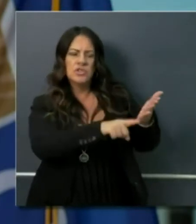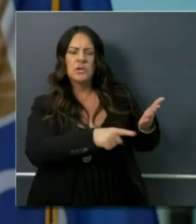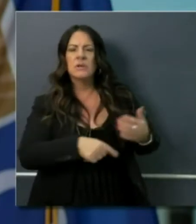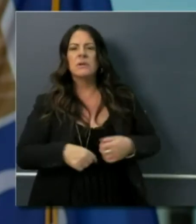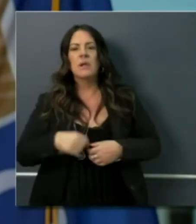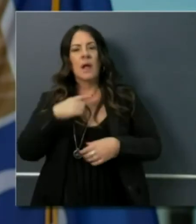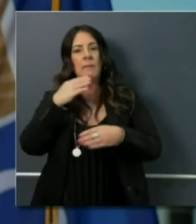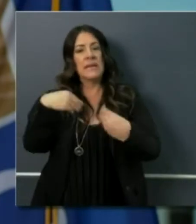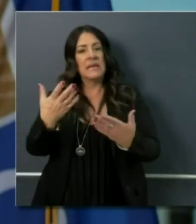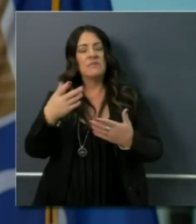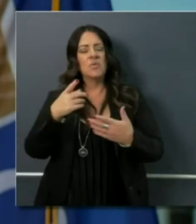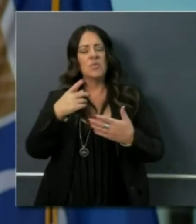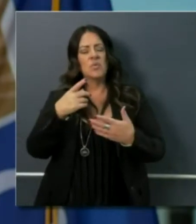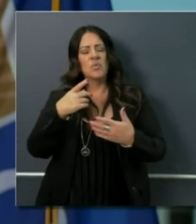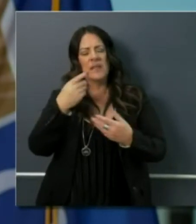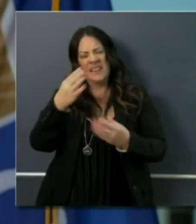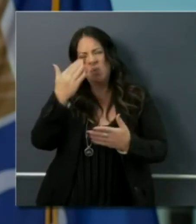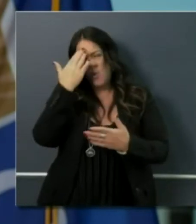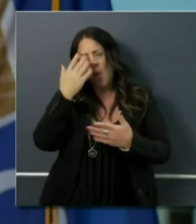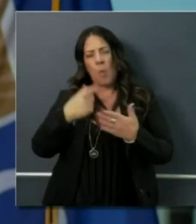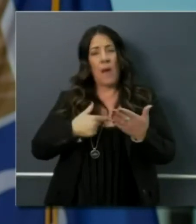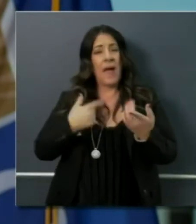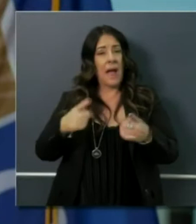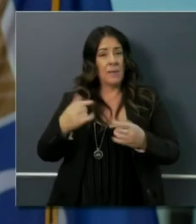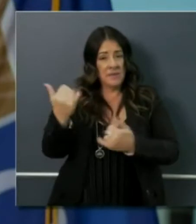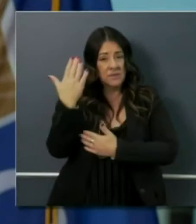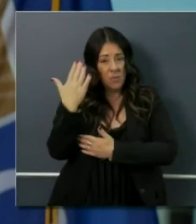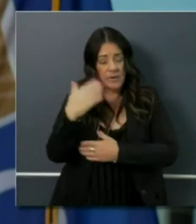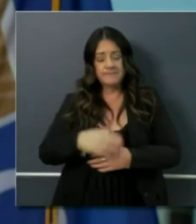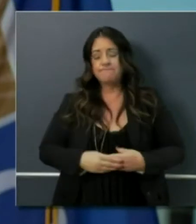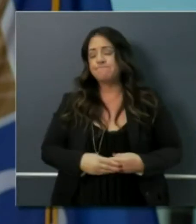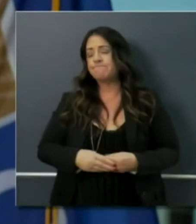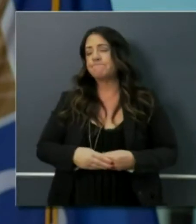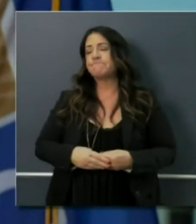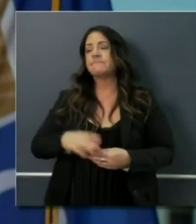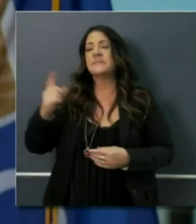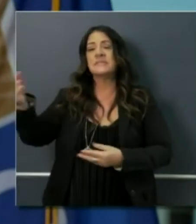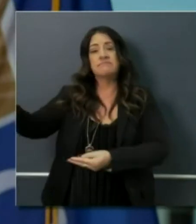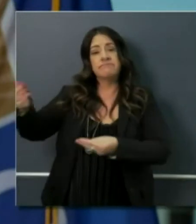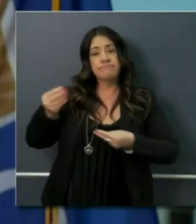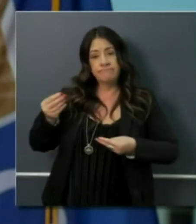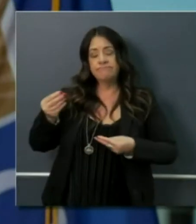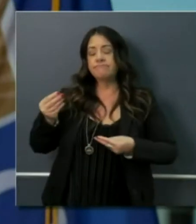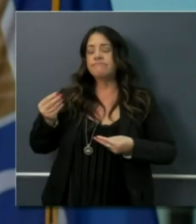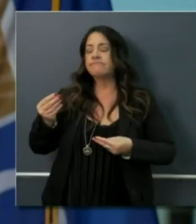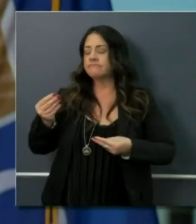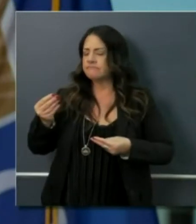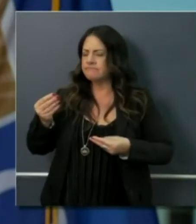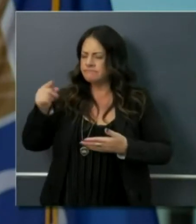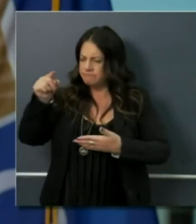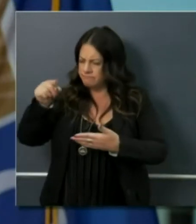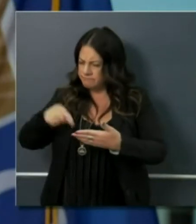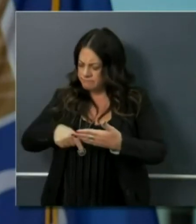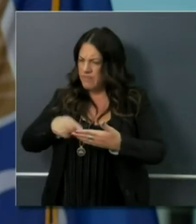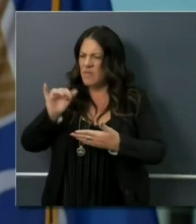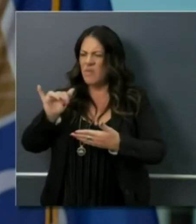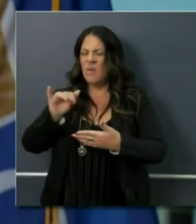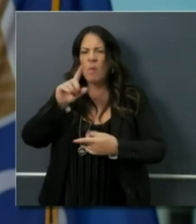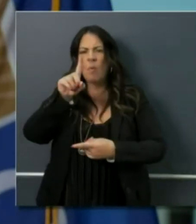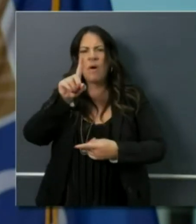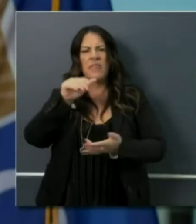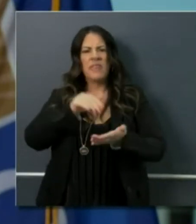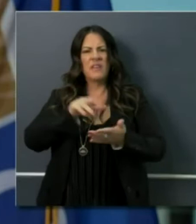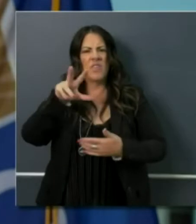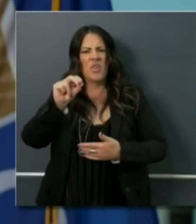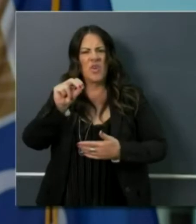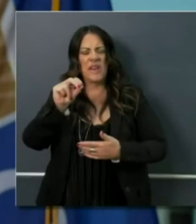point. Quite literally this morning, I was handed the information that they had conversations with 1,030 skilled